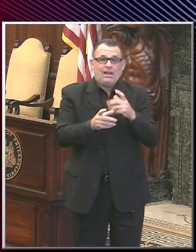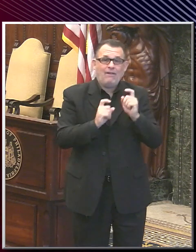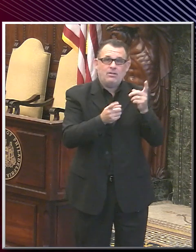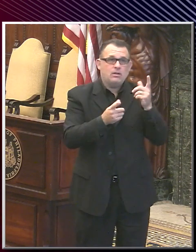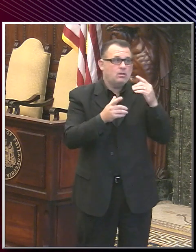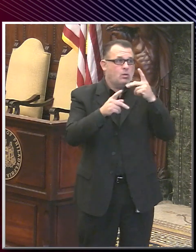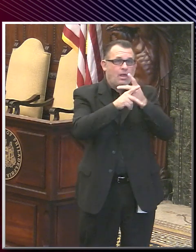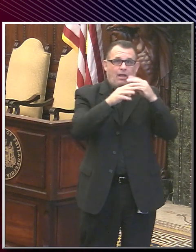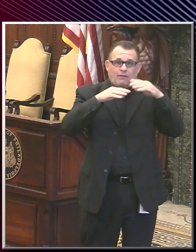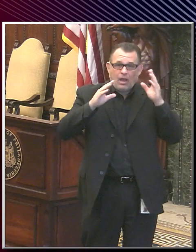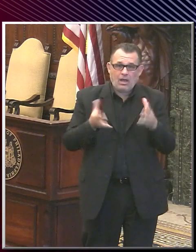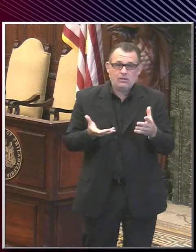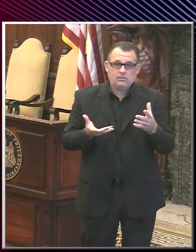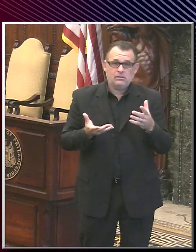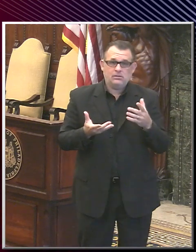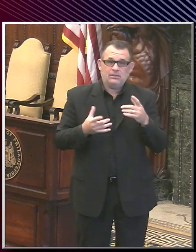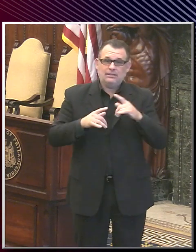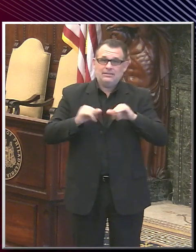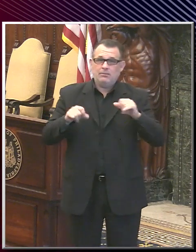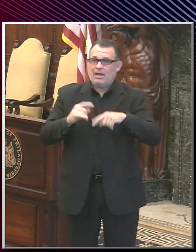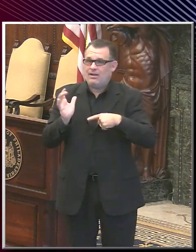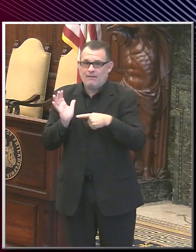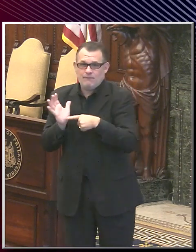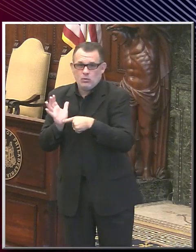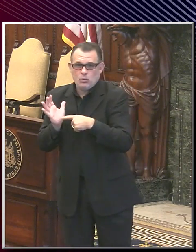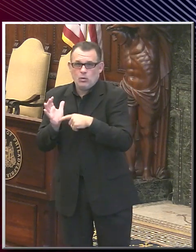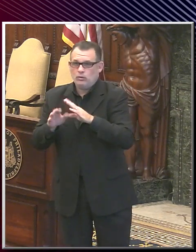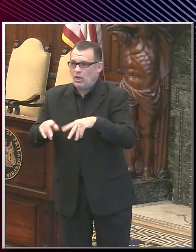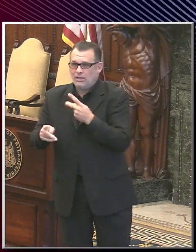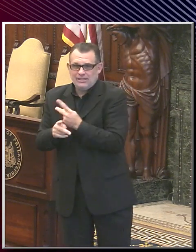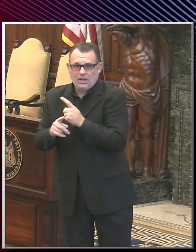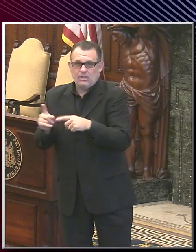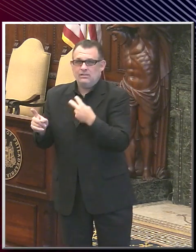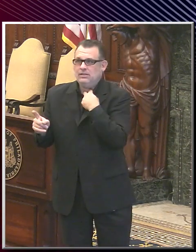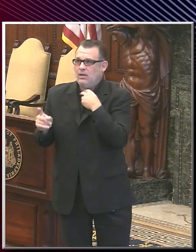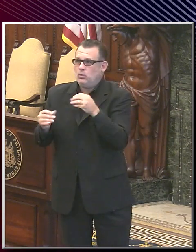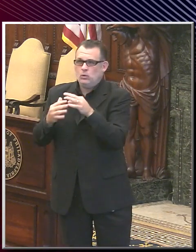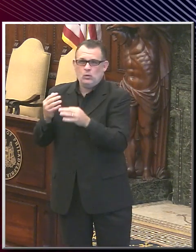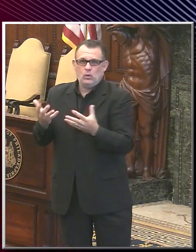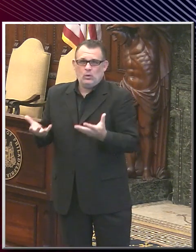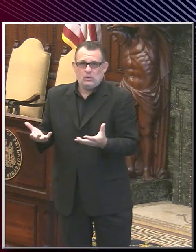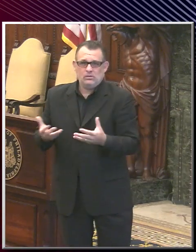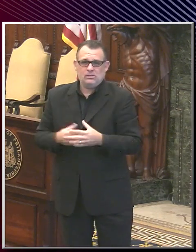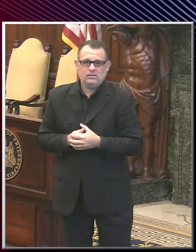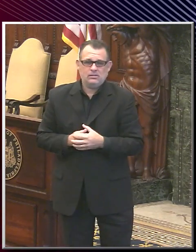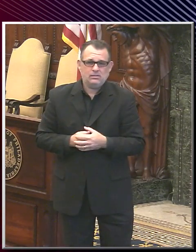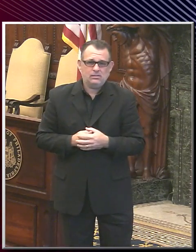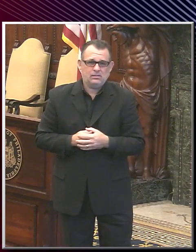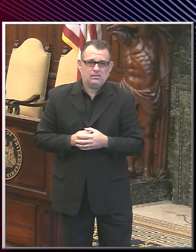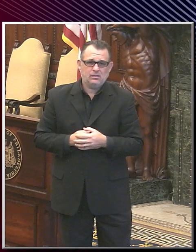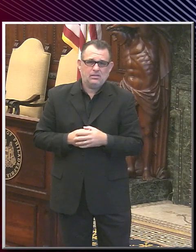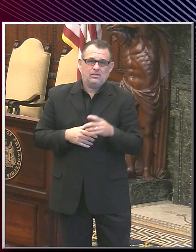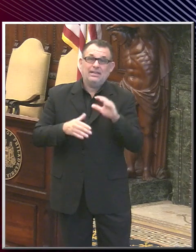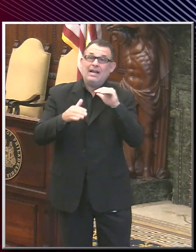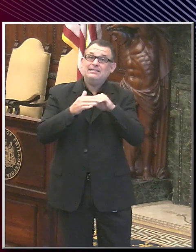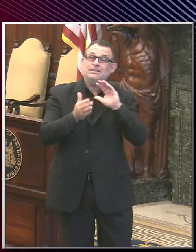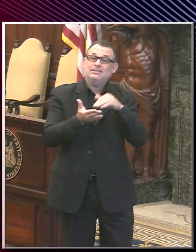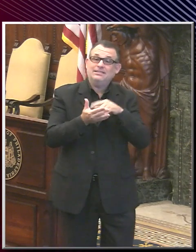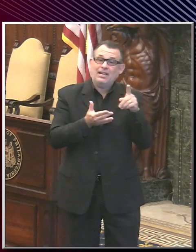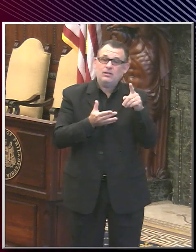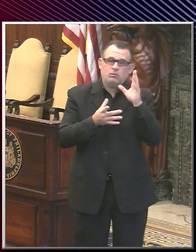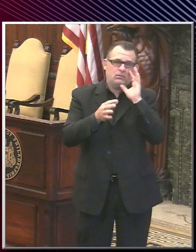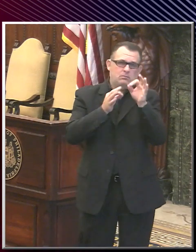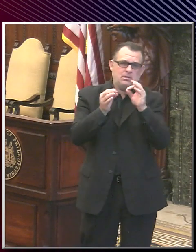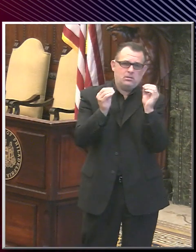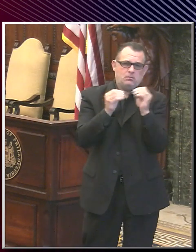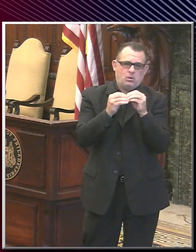cannot afford or access another childcare solution. We will share more details about the access centers, including how to register,